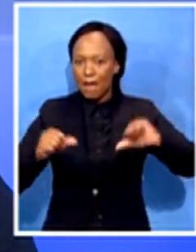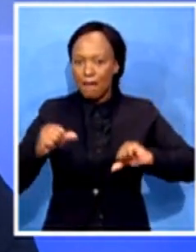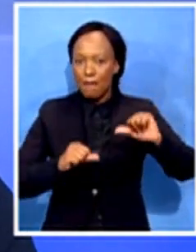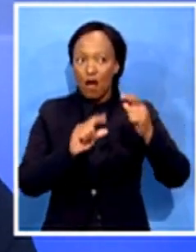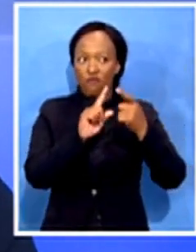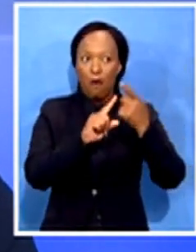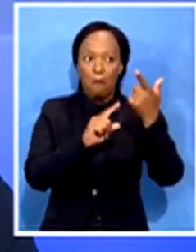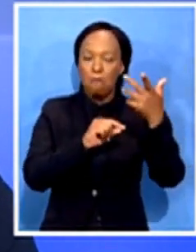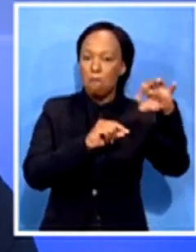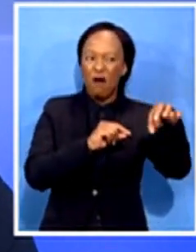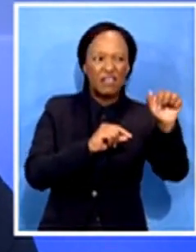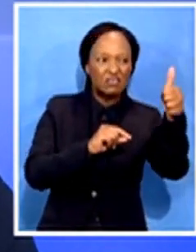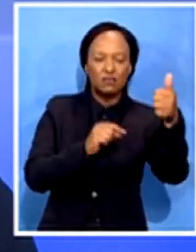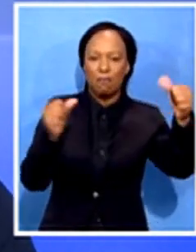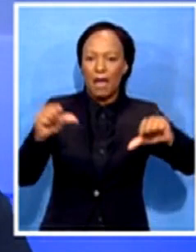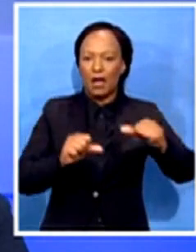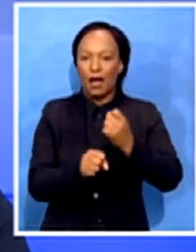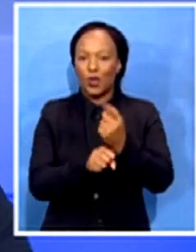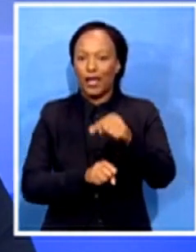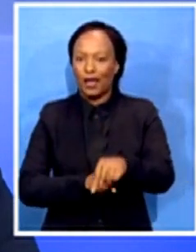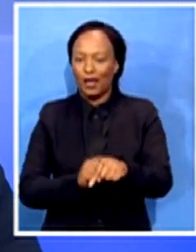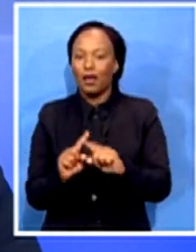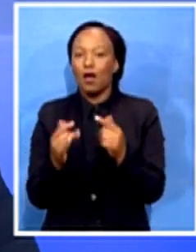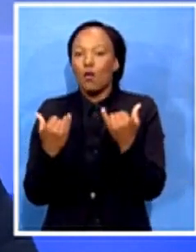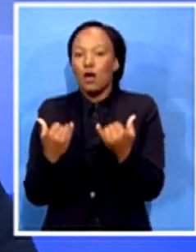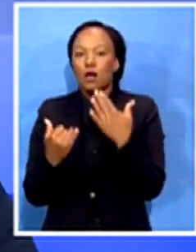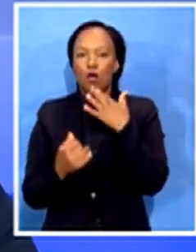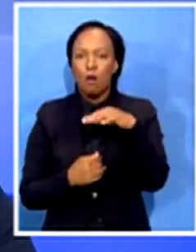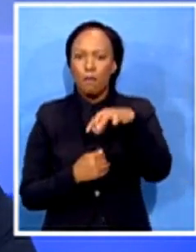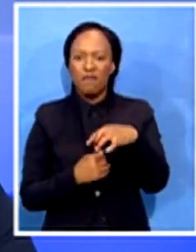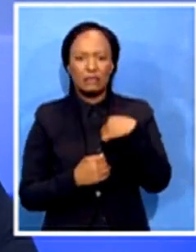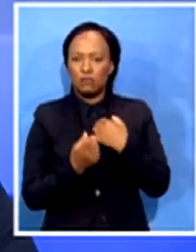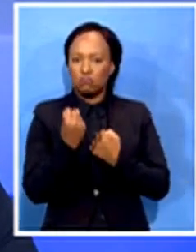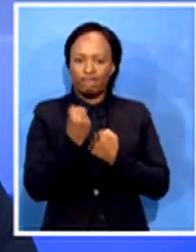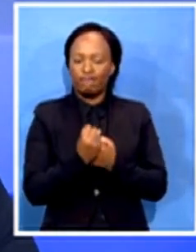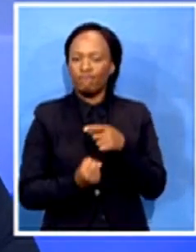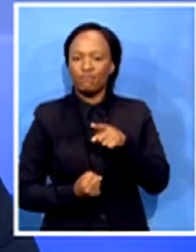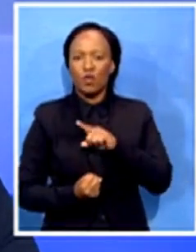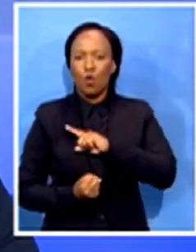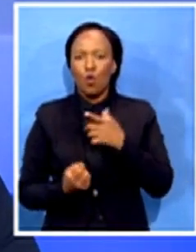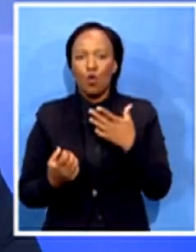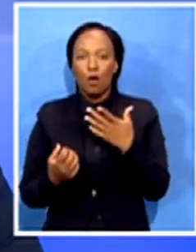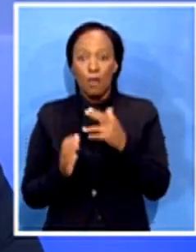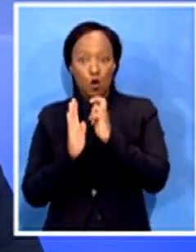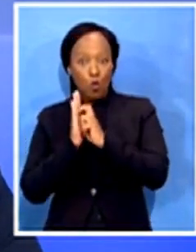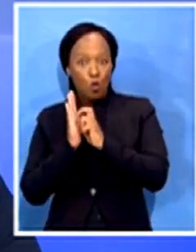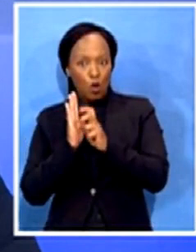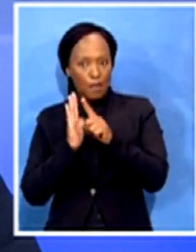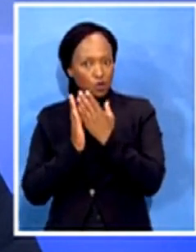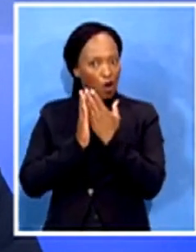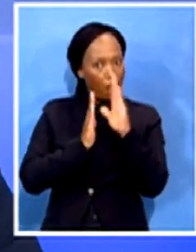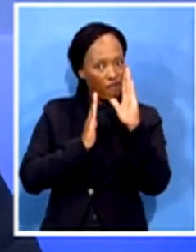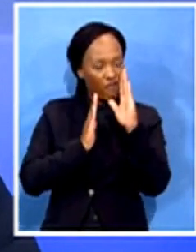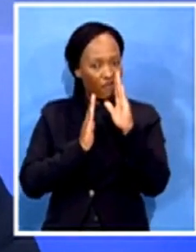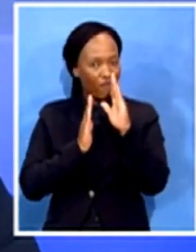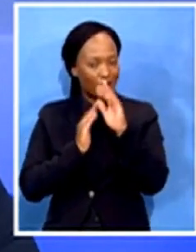does not support the conversation about the lifting of restrictions. But that being said, also saying that